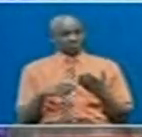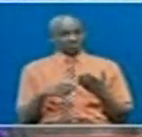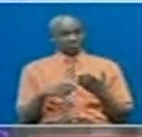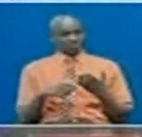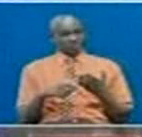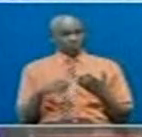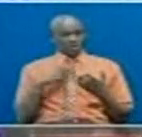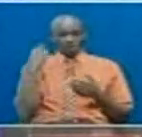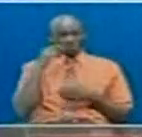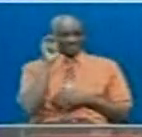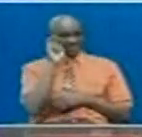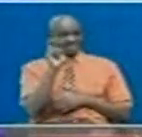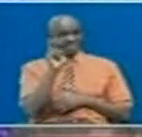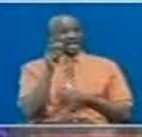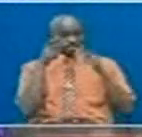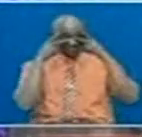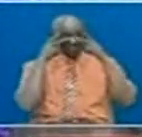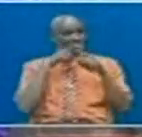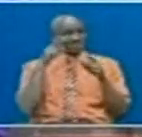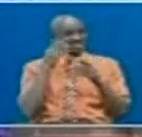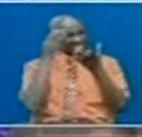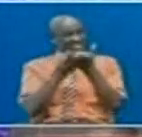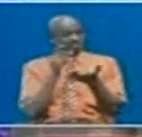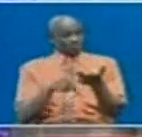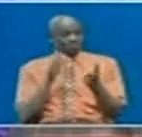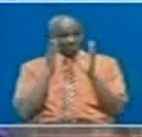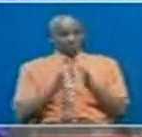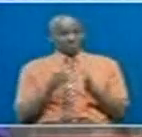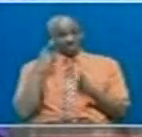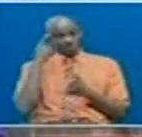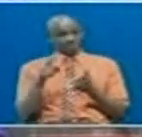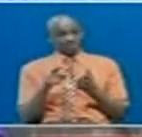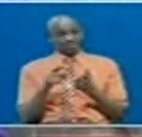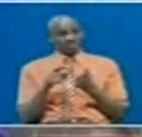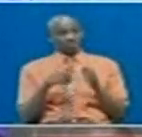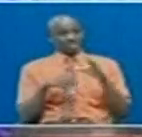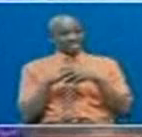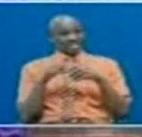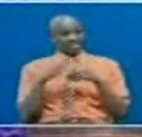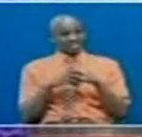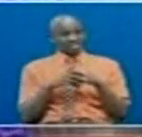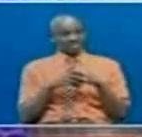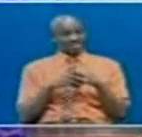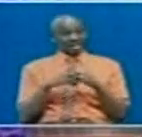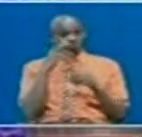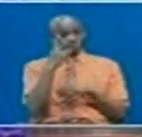the Al-Shabaab. What I would suggest personally is creating a 20-mile